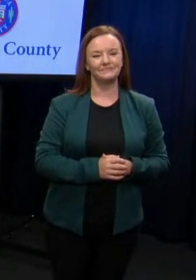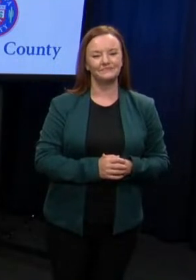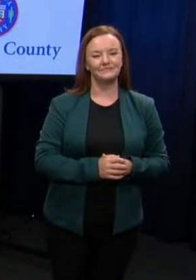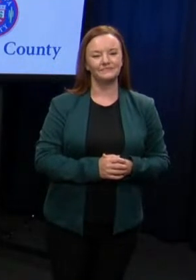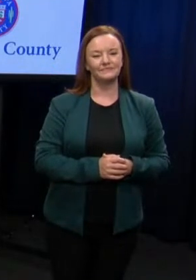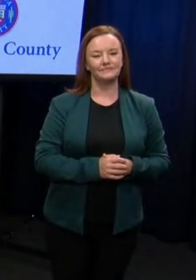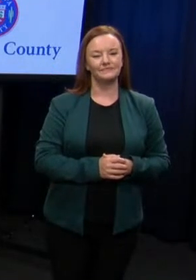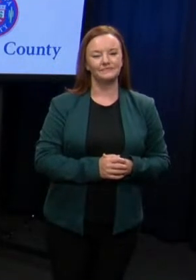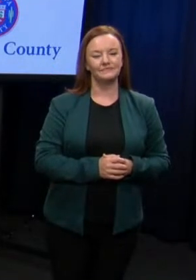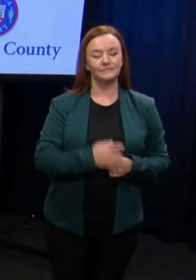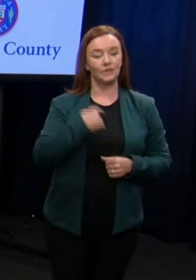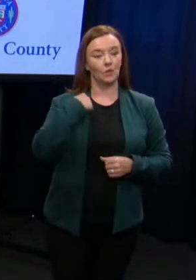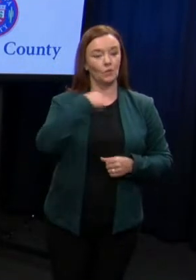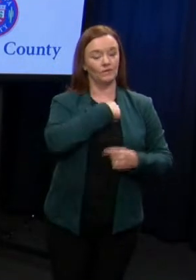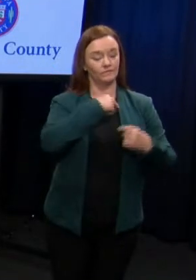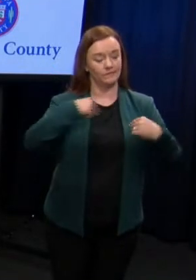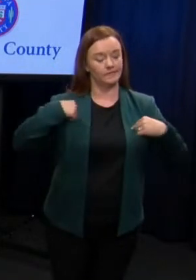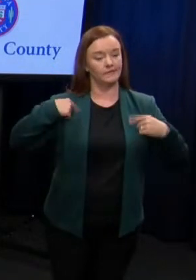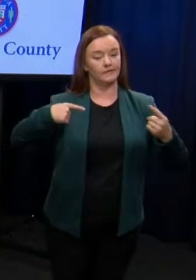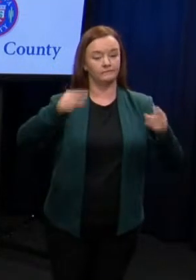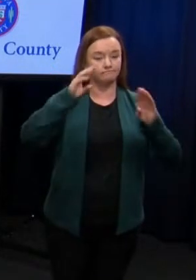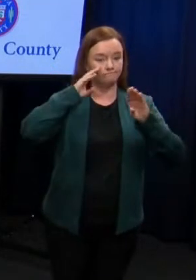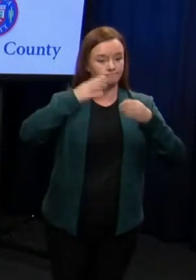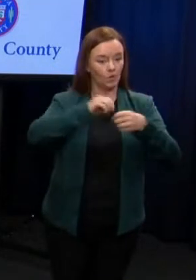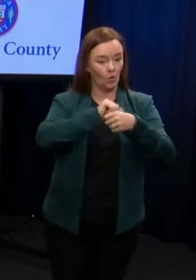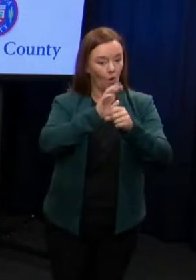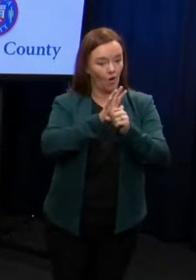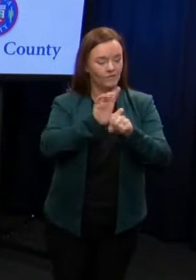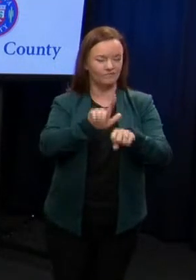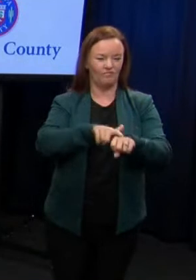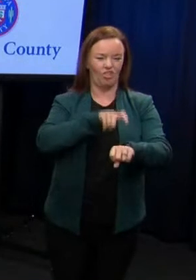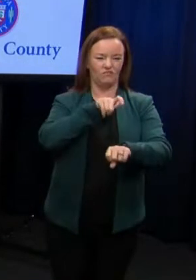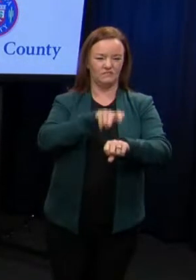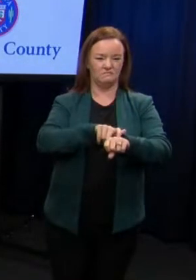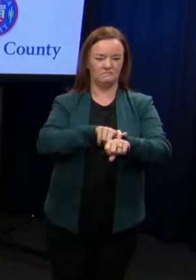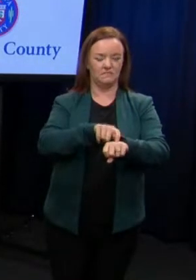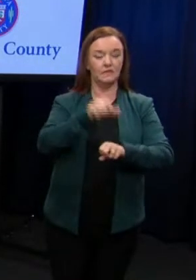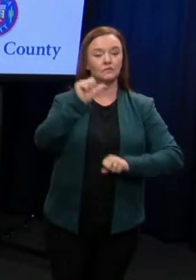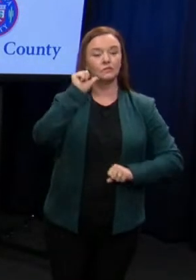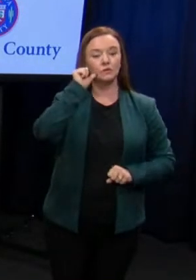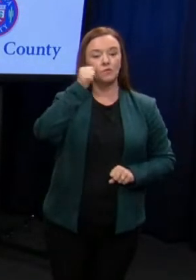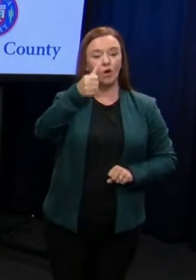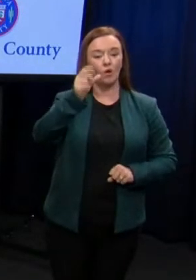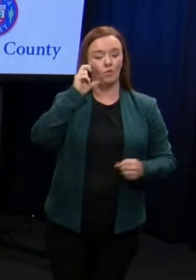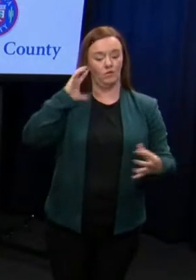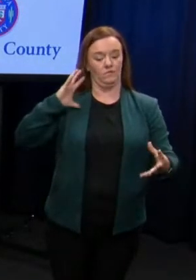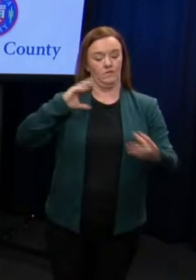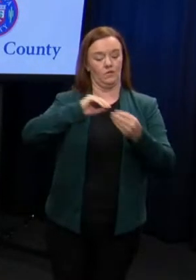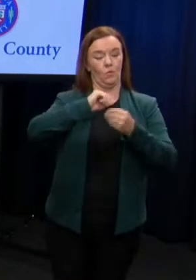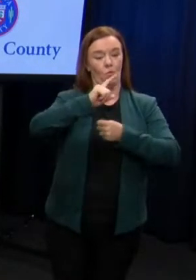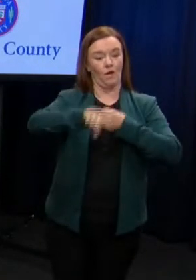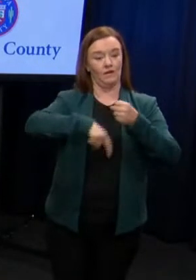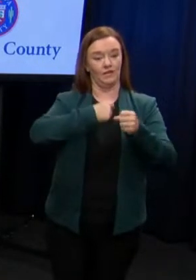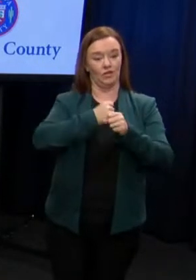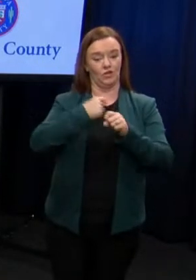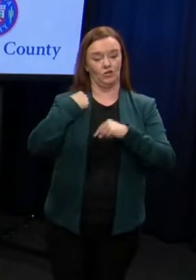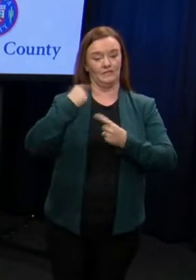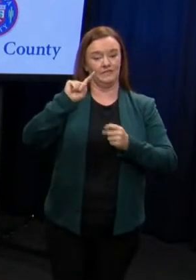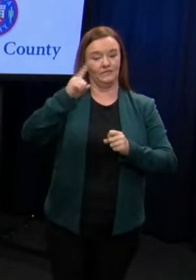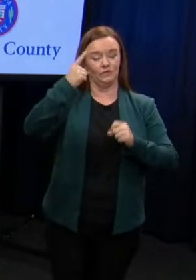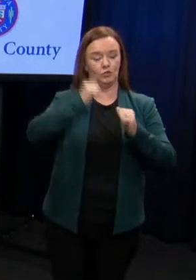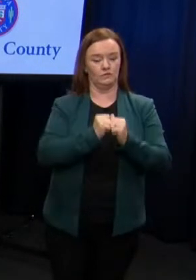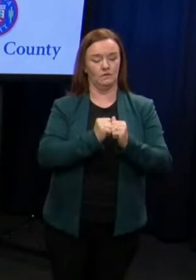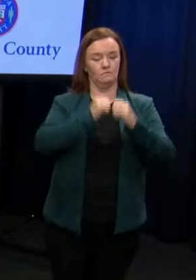We have been at this for a long time now. Tomorrow marks 1 year from the opening of the